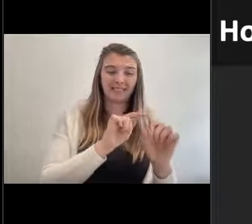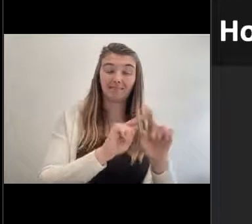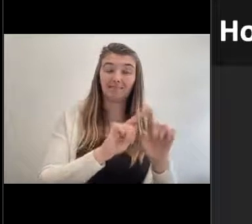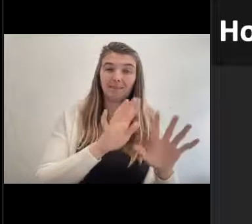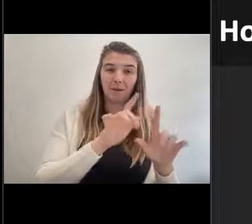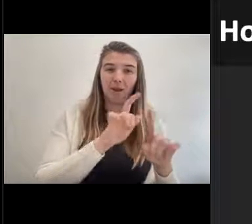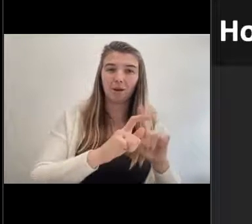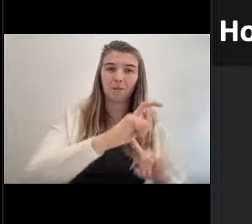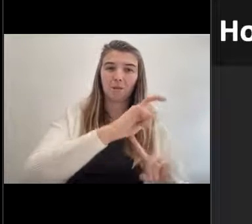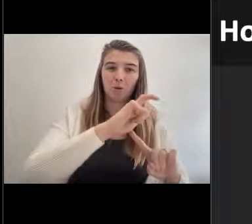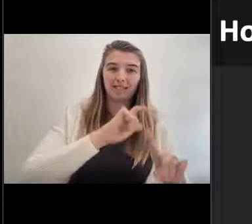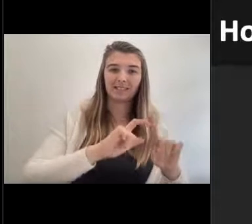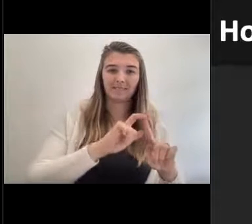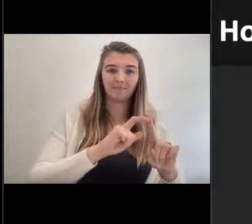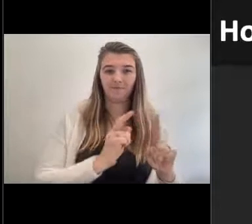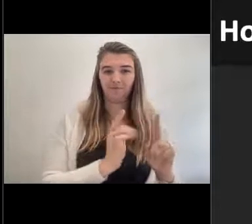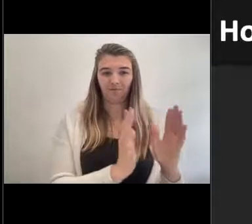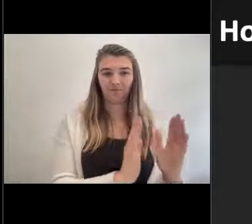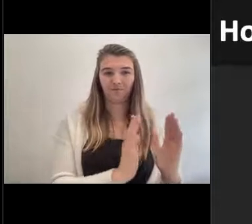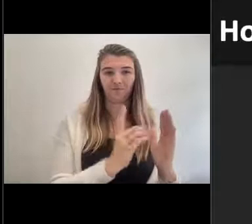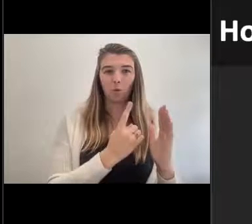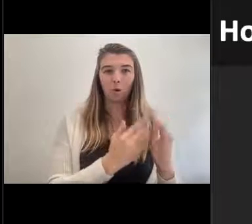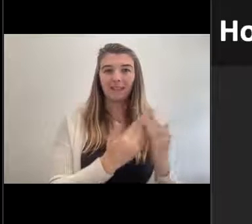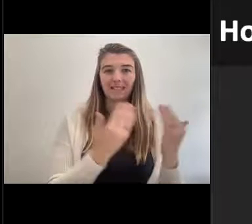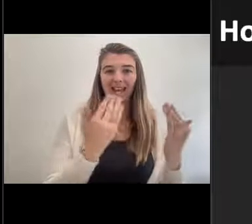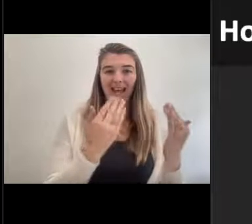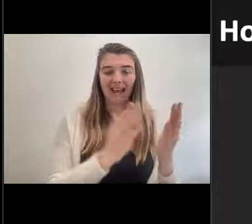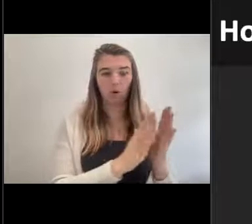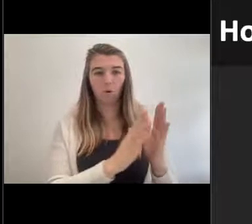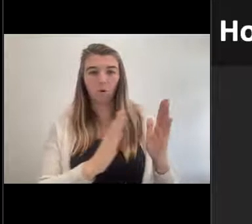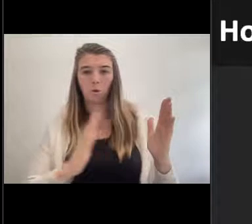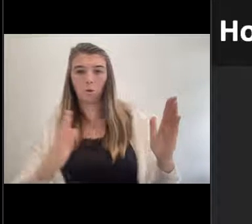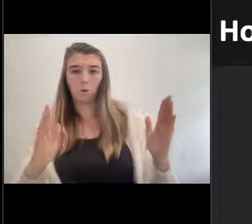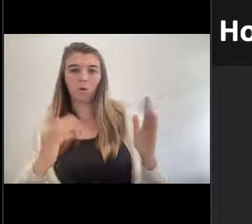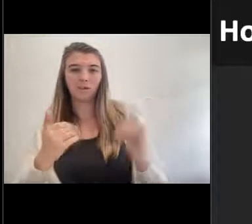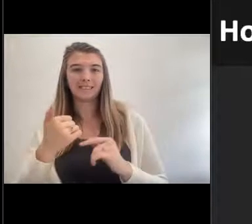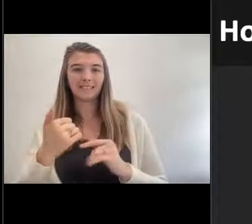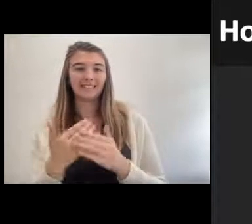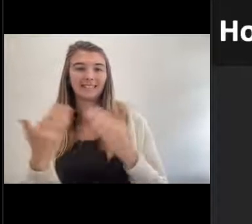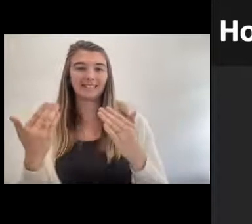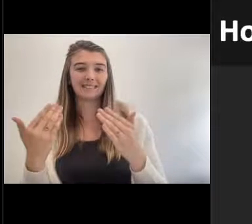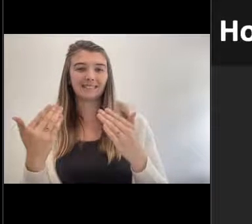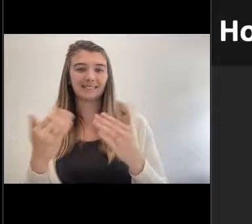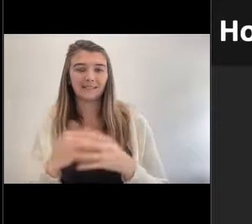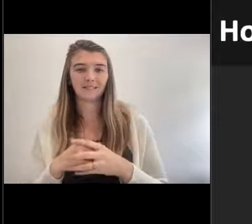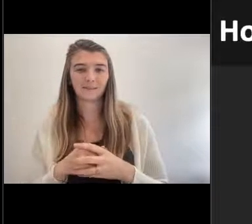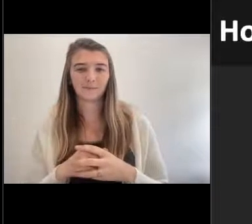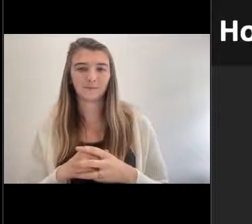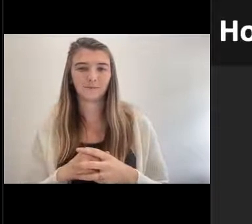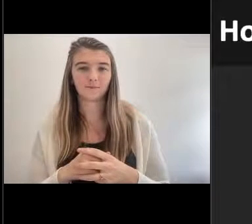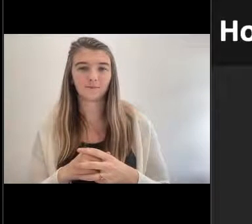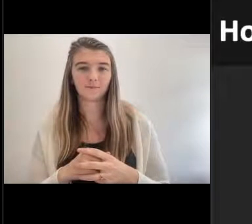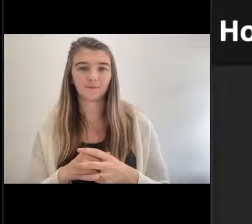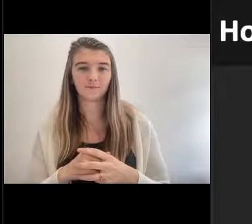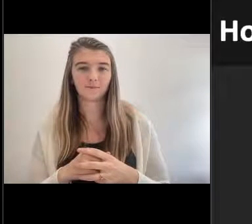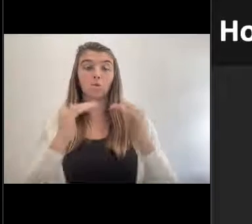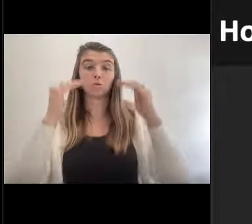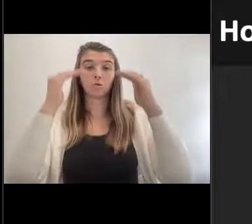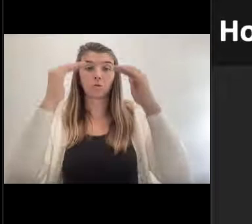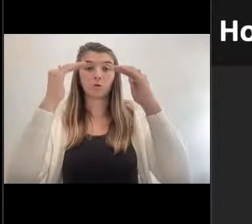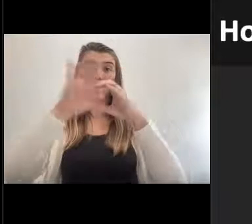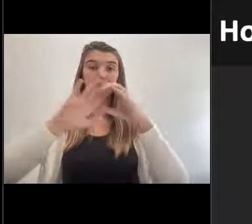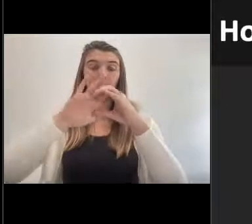go from 1 day of incubation to 6 weeks of incubation. So at the top here, this is our community that we took from the plastics